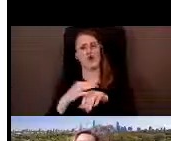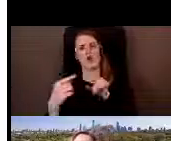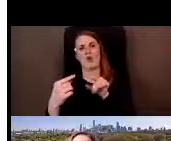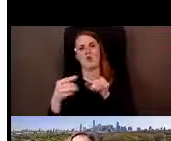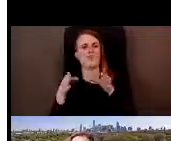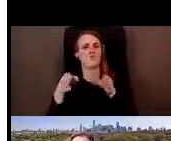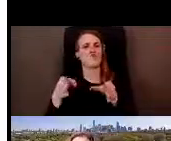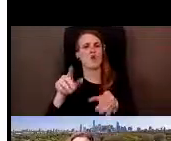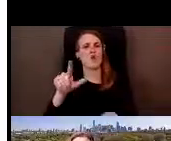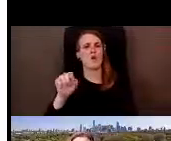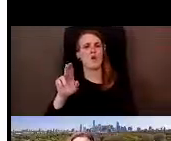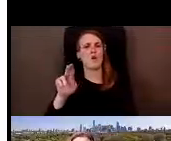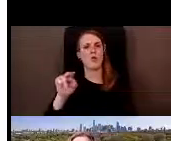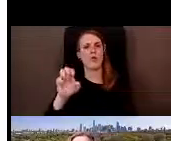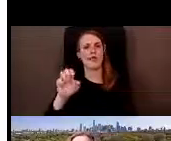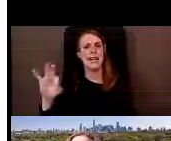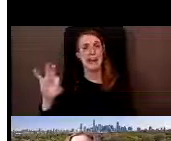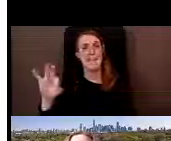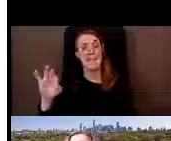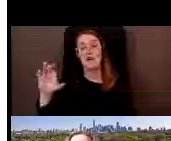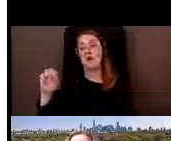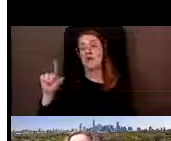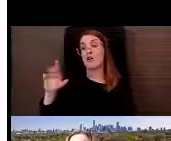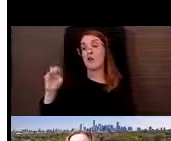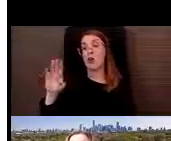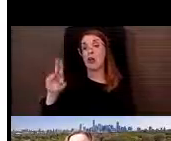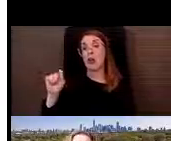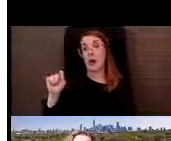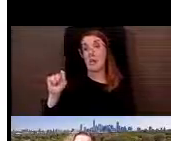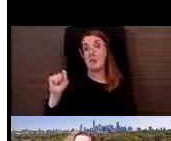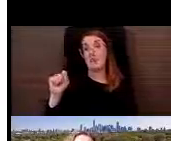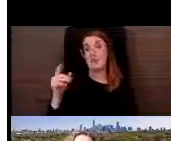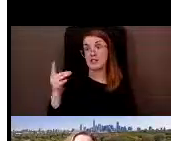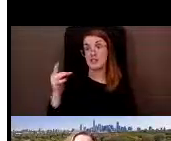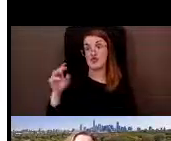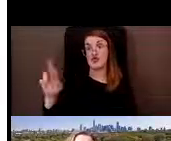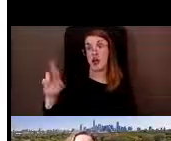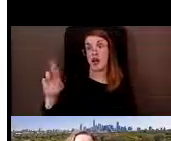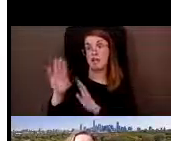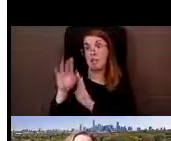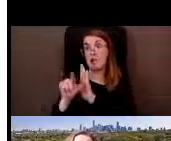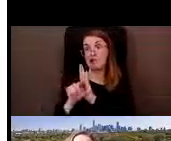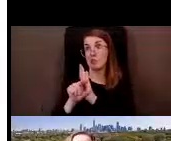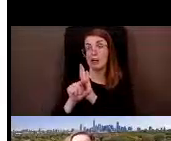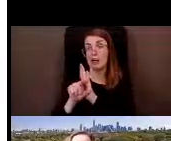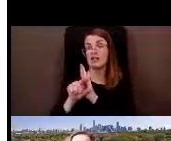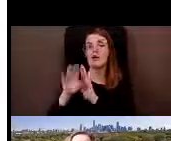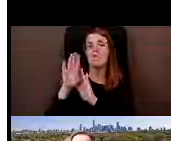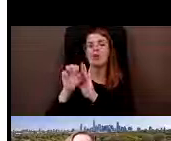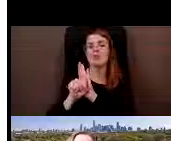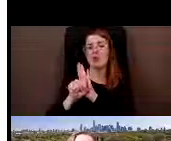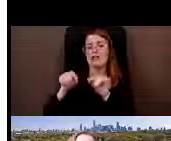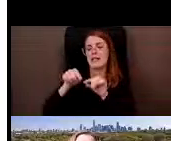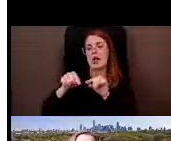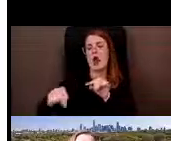disconnection of Columbus Drive. So that's creating that loop drive off of Barton Springs Road, and Macbeth